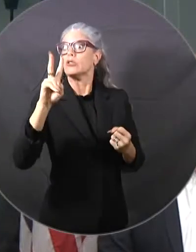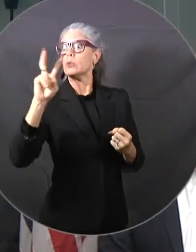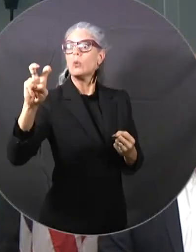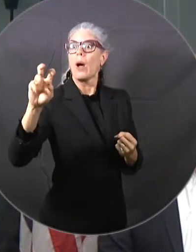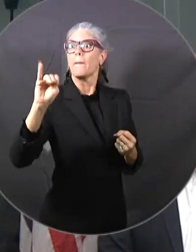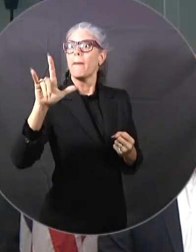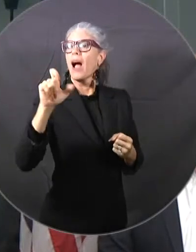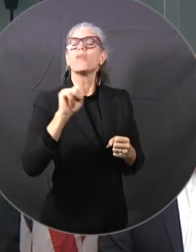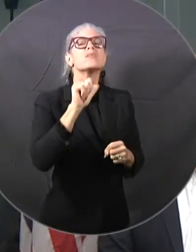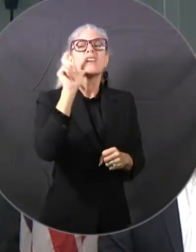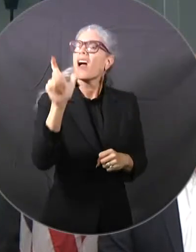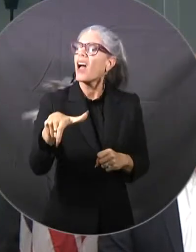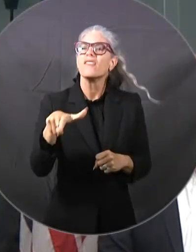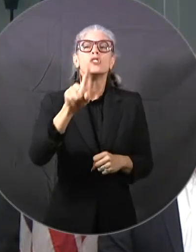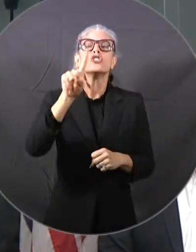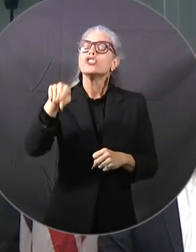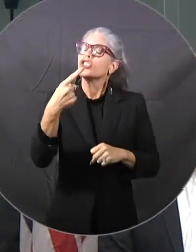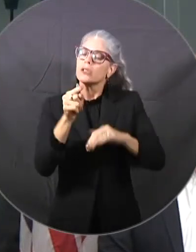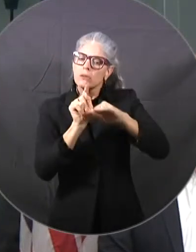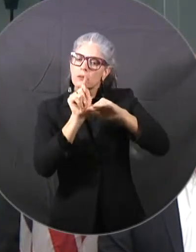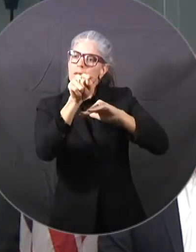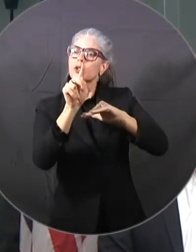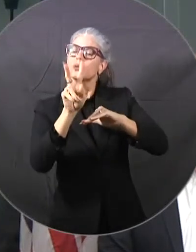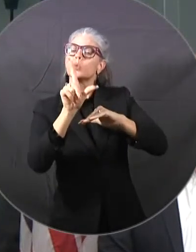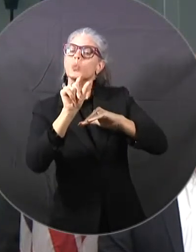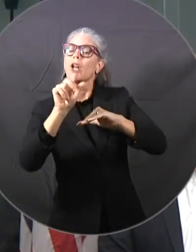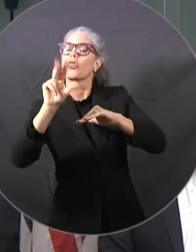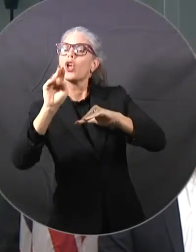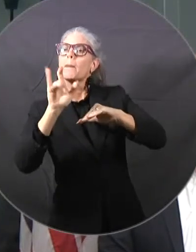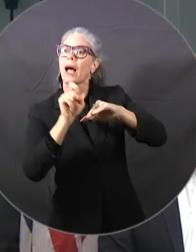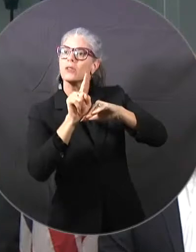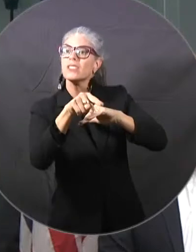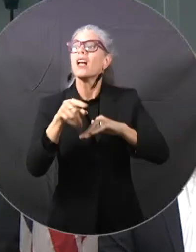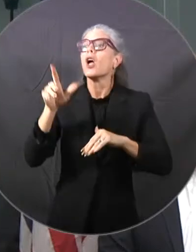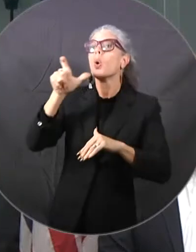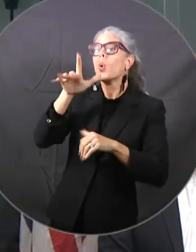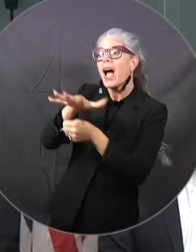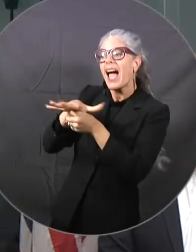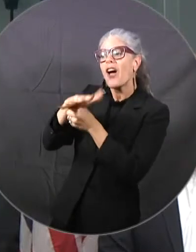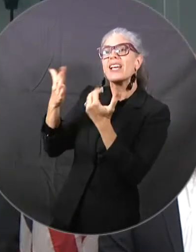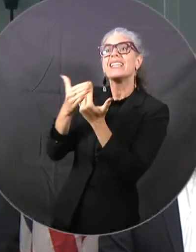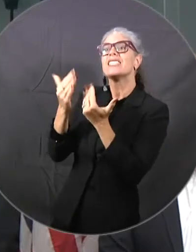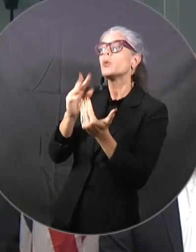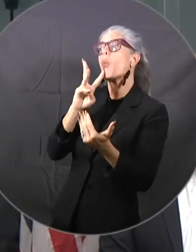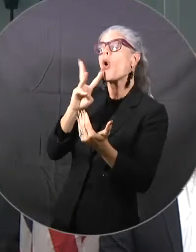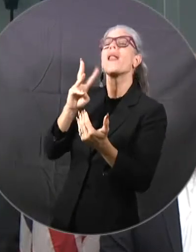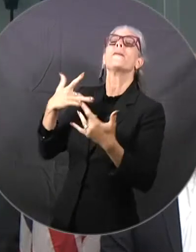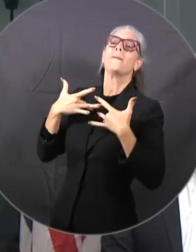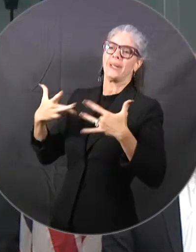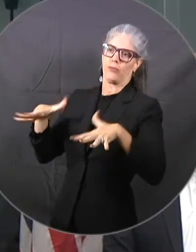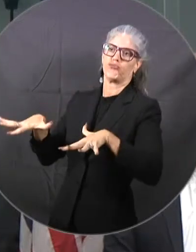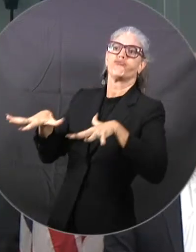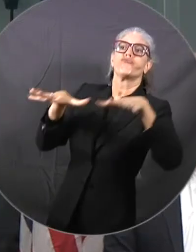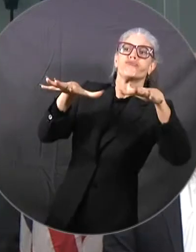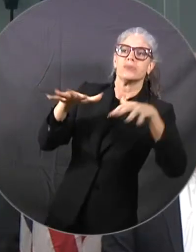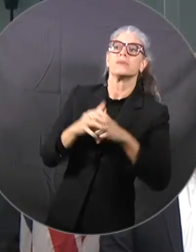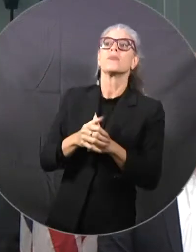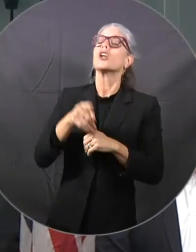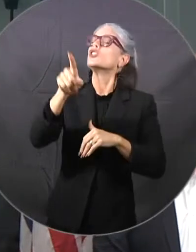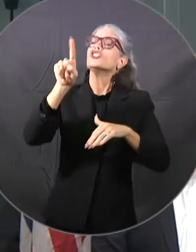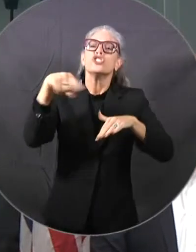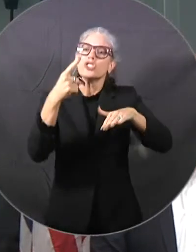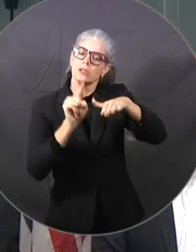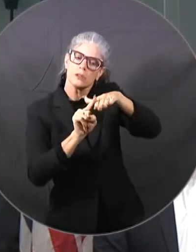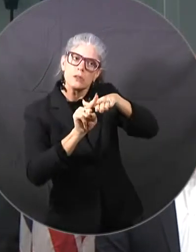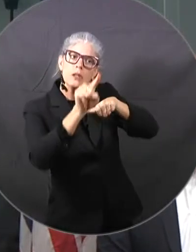susceptible to storm surge. And so if you get to a place that's higher ground and a safe structure, you can ride out the storm there and then go back to